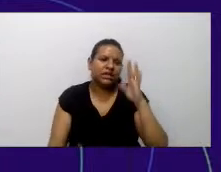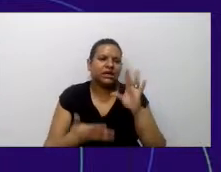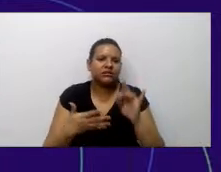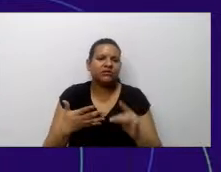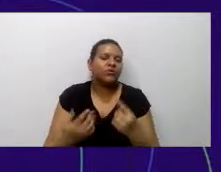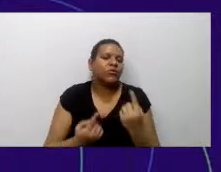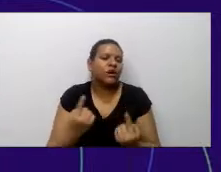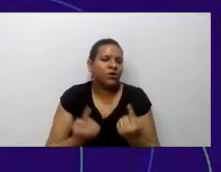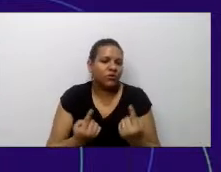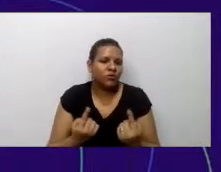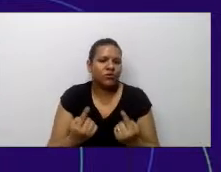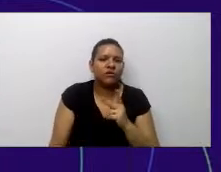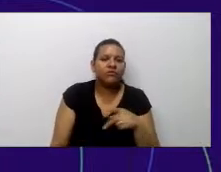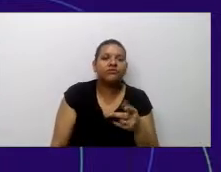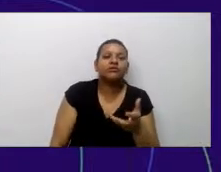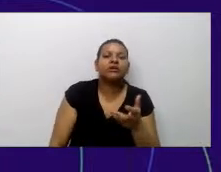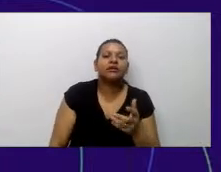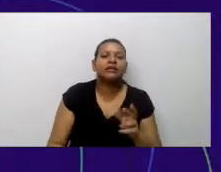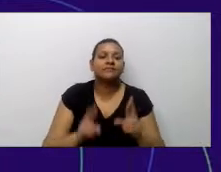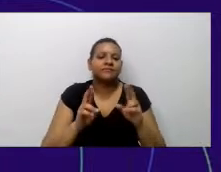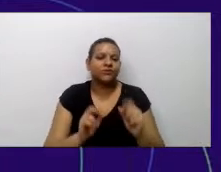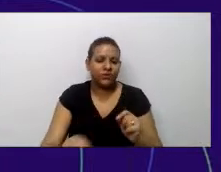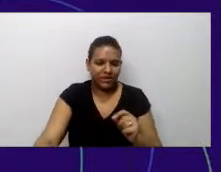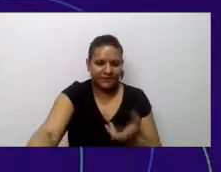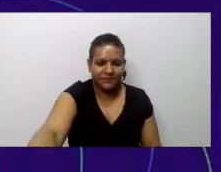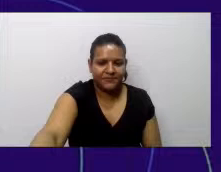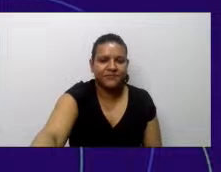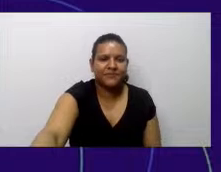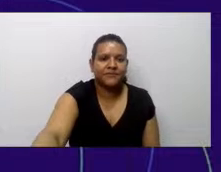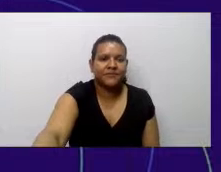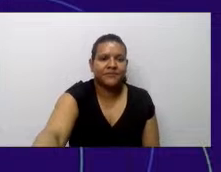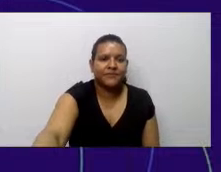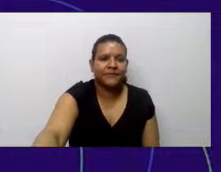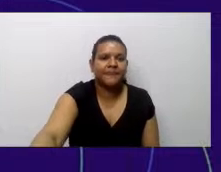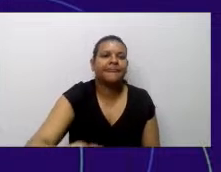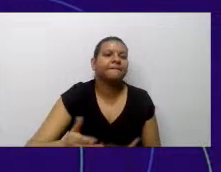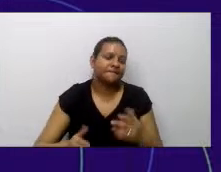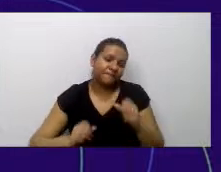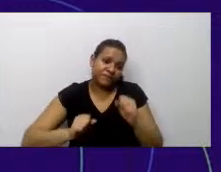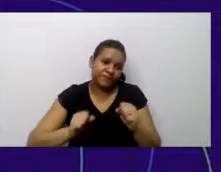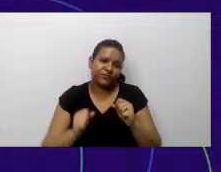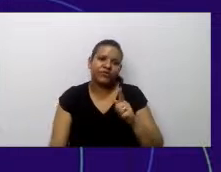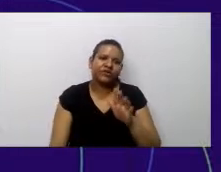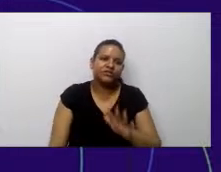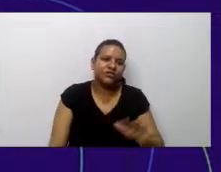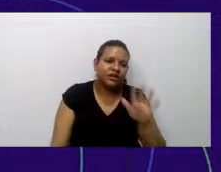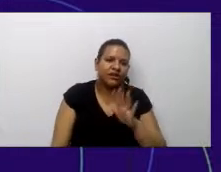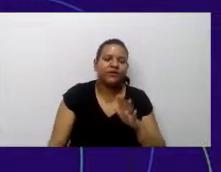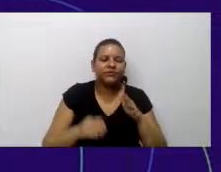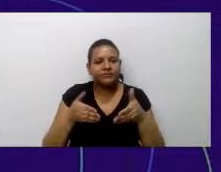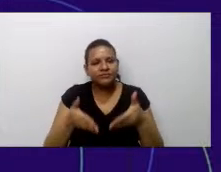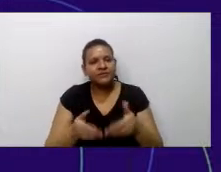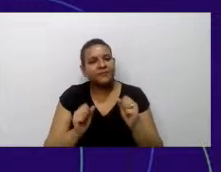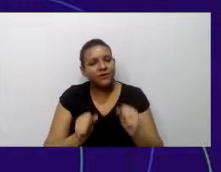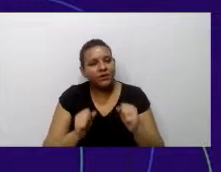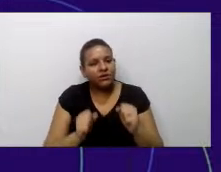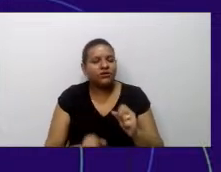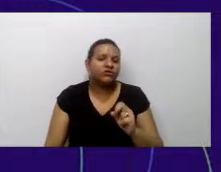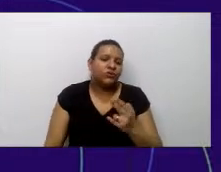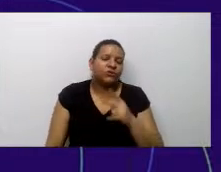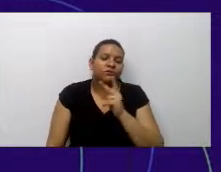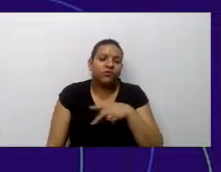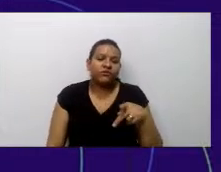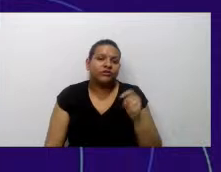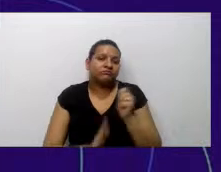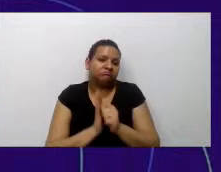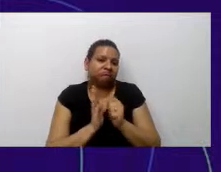from the task. And it can be a general or a task specific. And it can be written by teachers or also